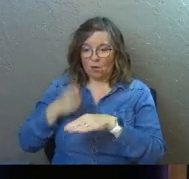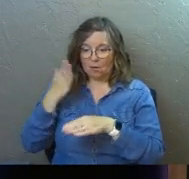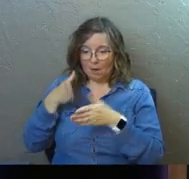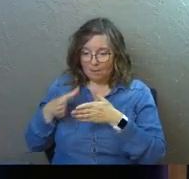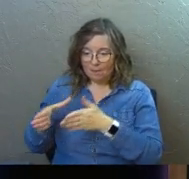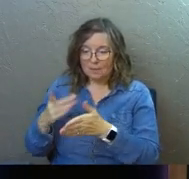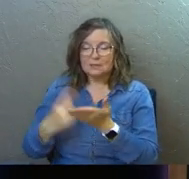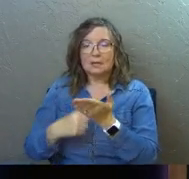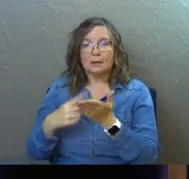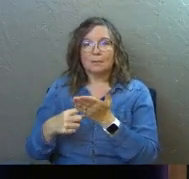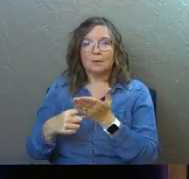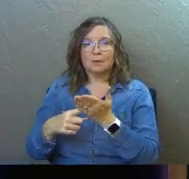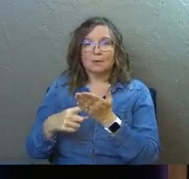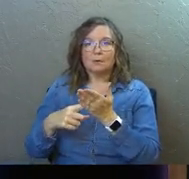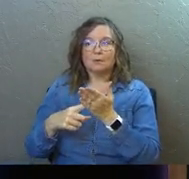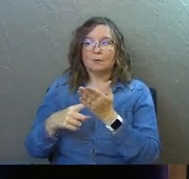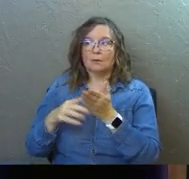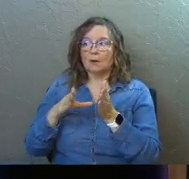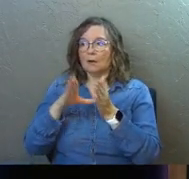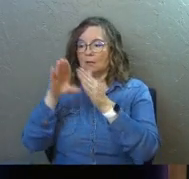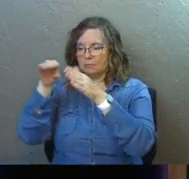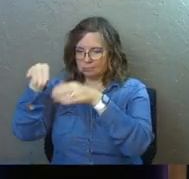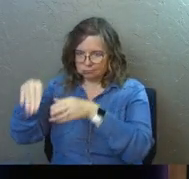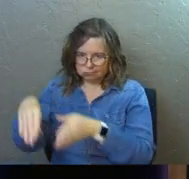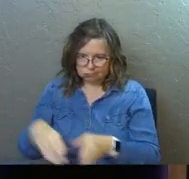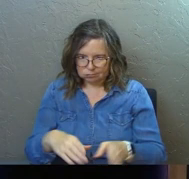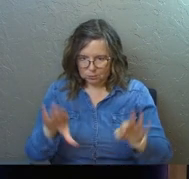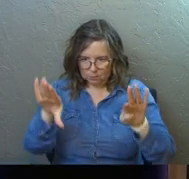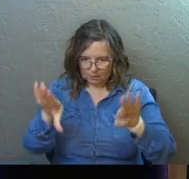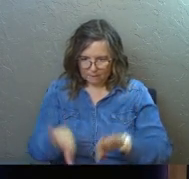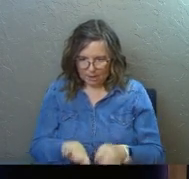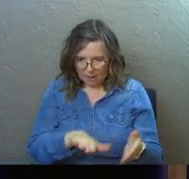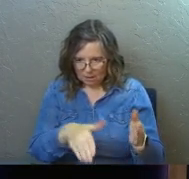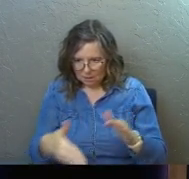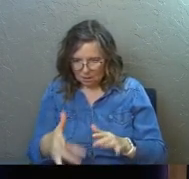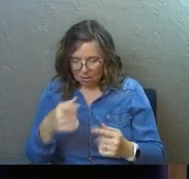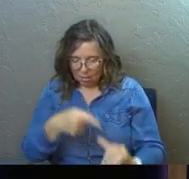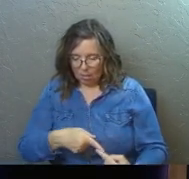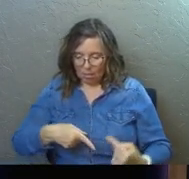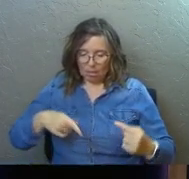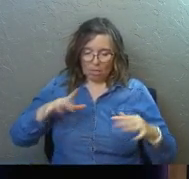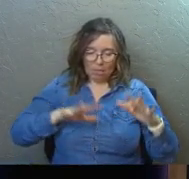path, sometimes you're going to walk through the valley of the shadow of death, verse 4. But if you do,